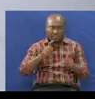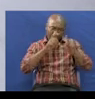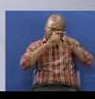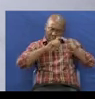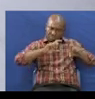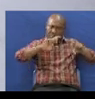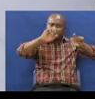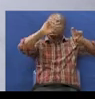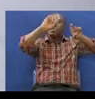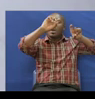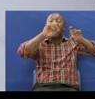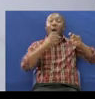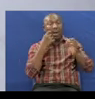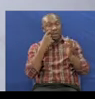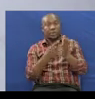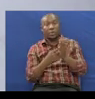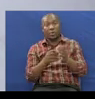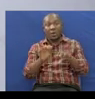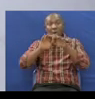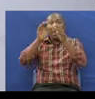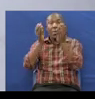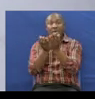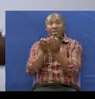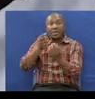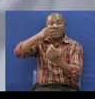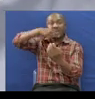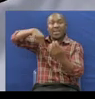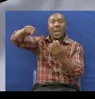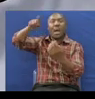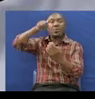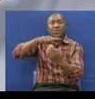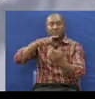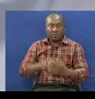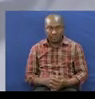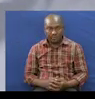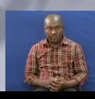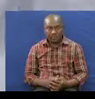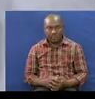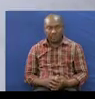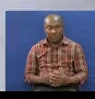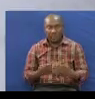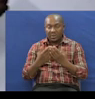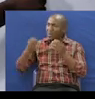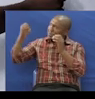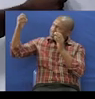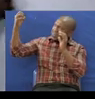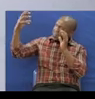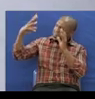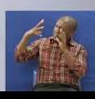Earth is a sphere. That's the point. Because when these rays are coming towards this